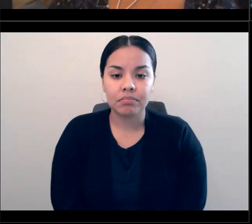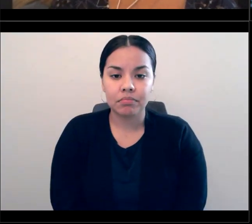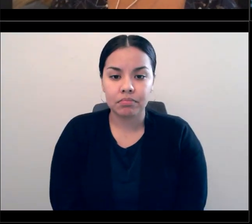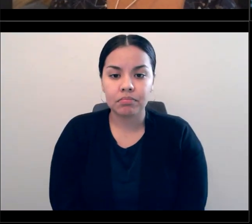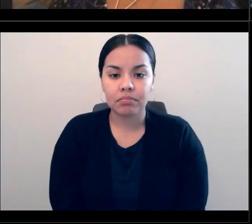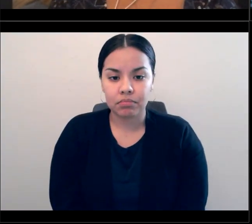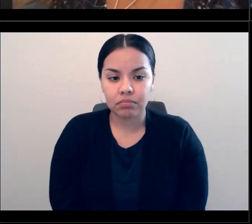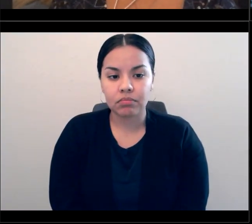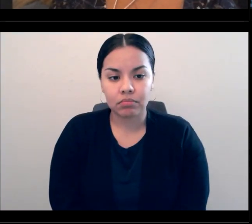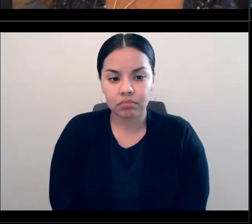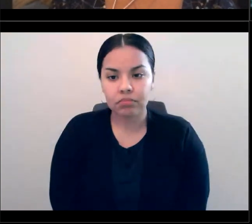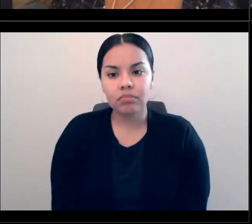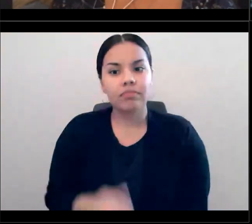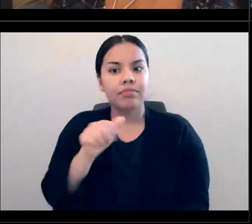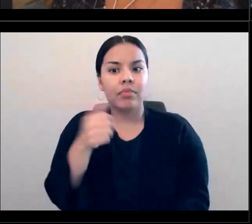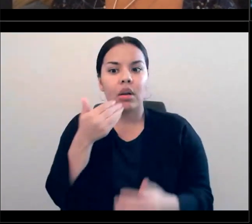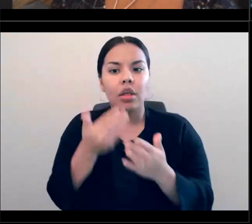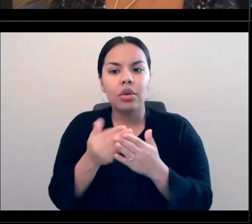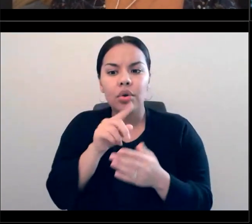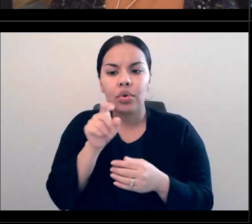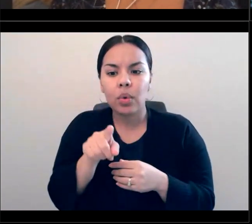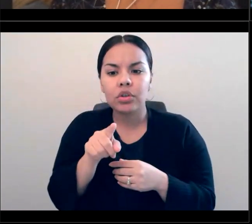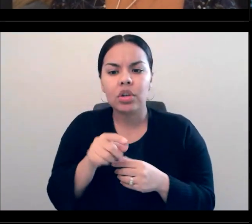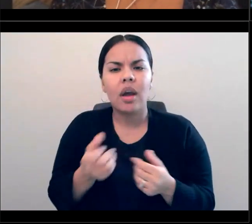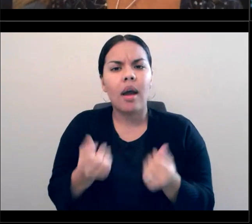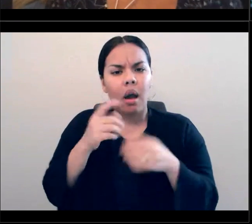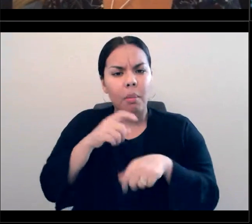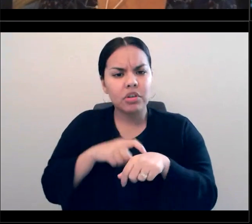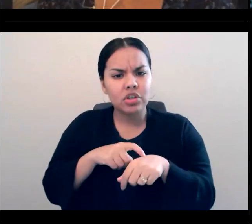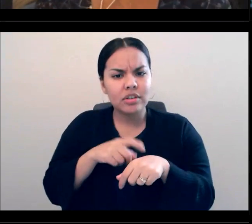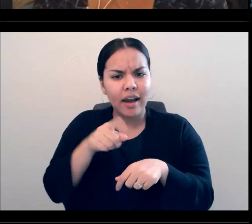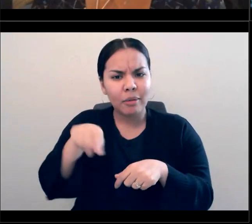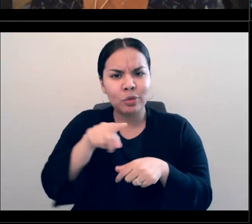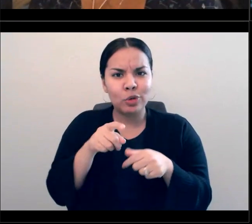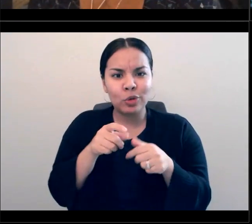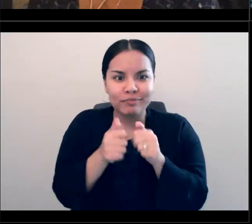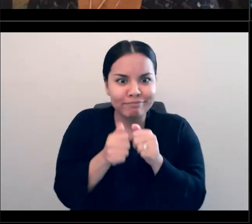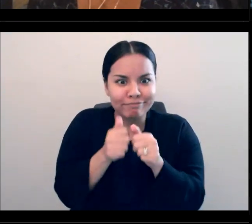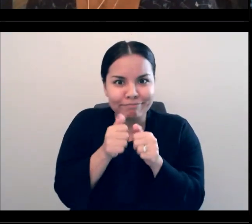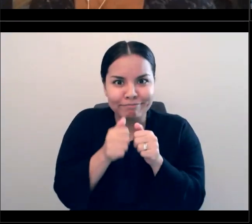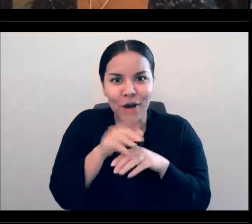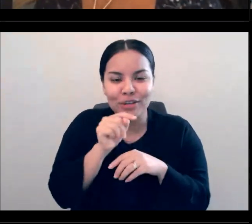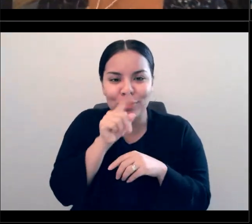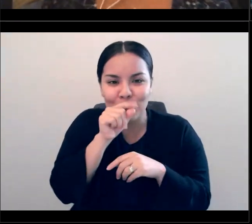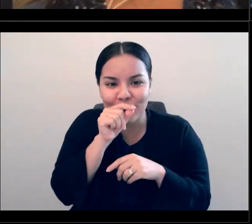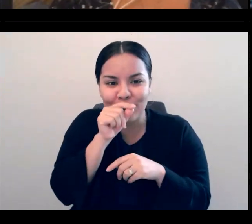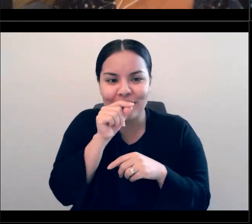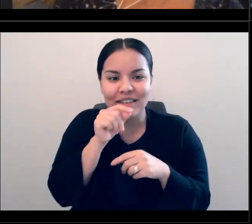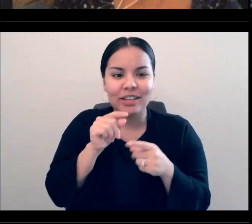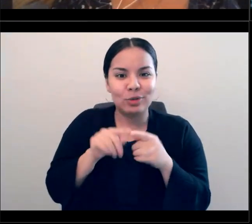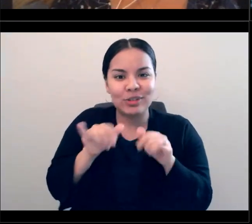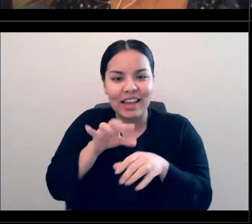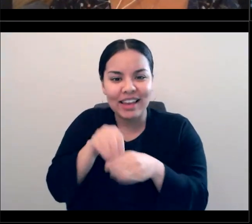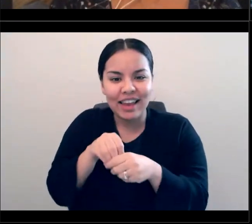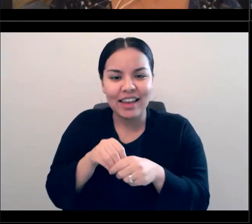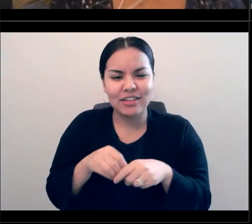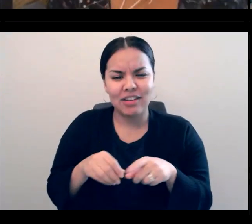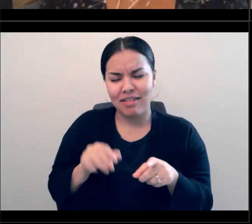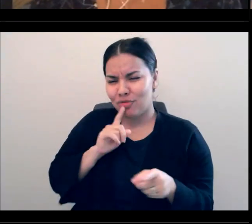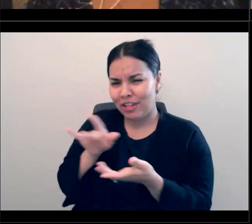Here's a good question. How much time do each of you spend a day on Twitter in order to be engaged? Well, that's a really rude